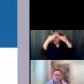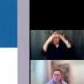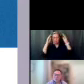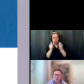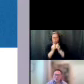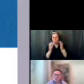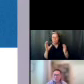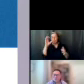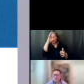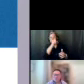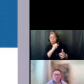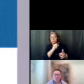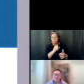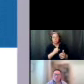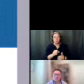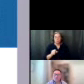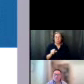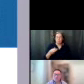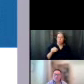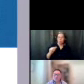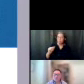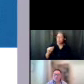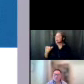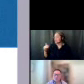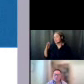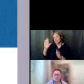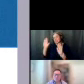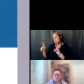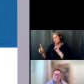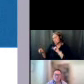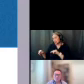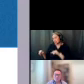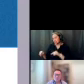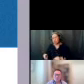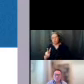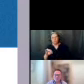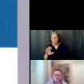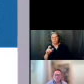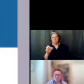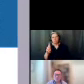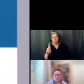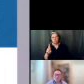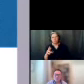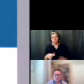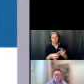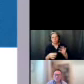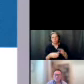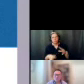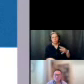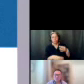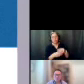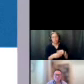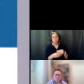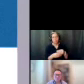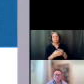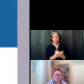Thank you, Helene. That's awesome. And this is Victor, just to kind of tag on to everything that was just very beautifully said.